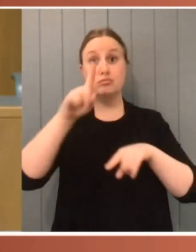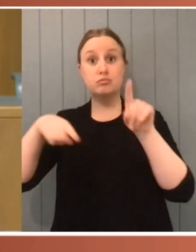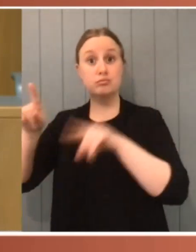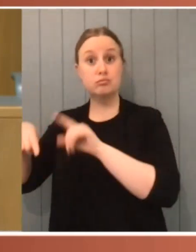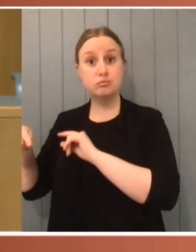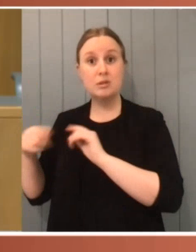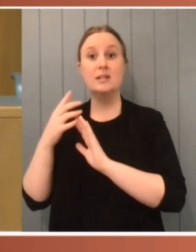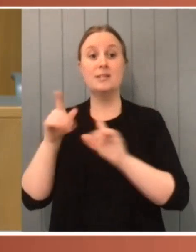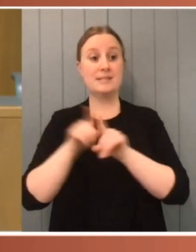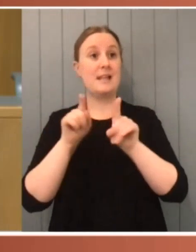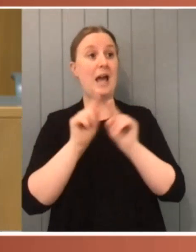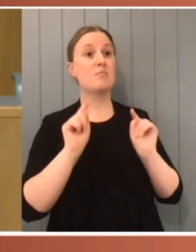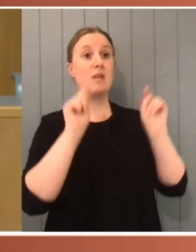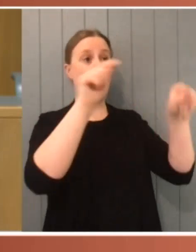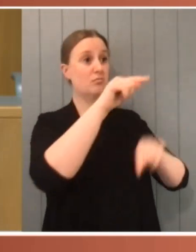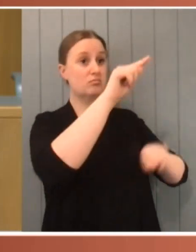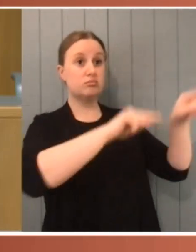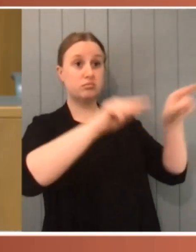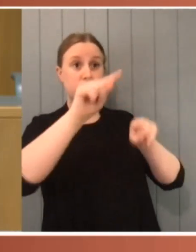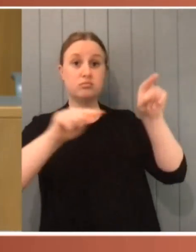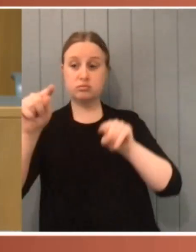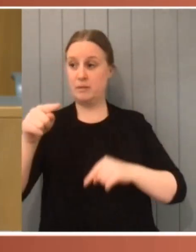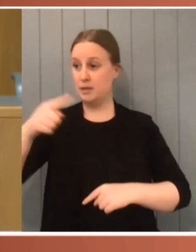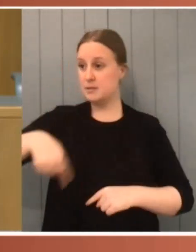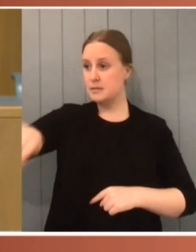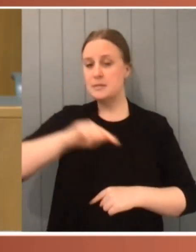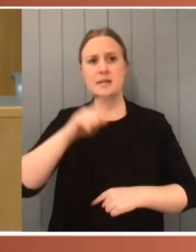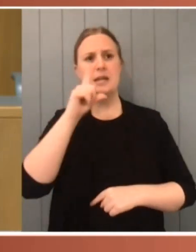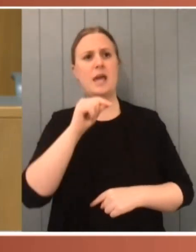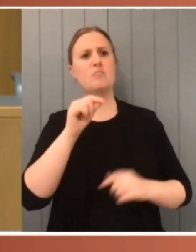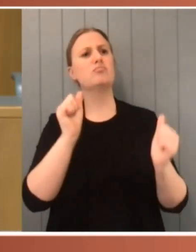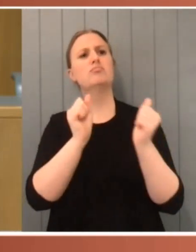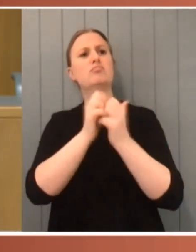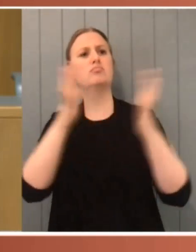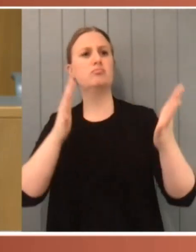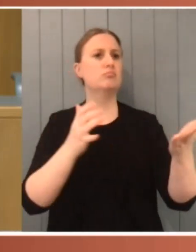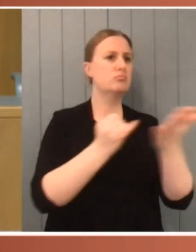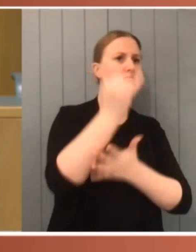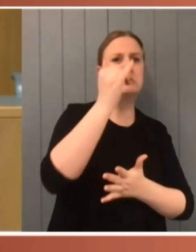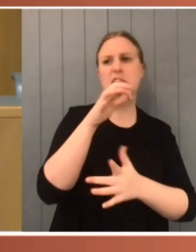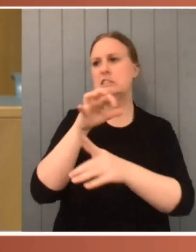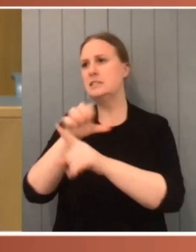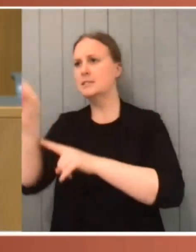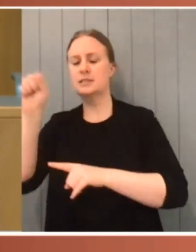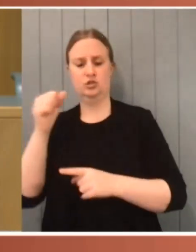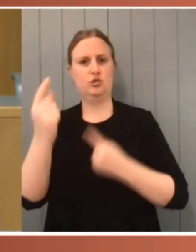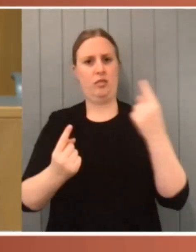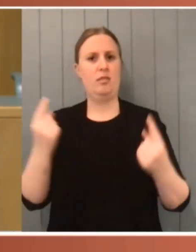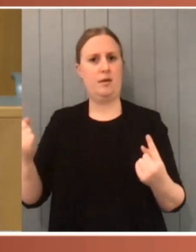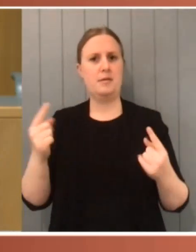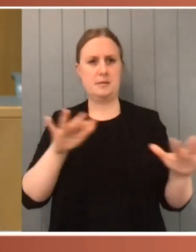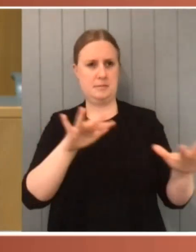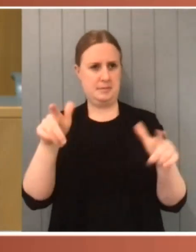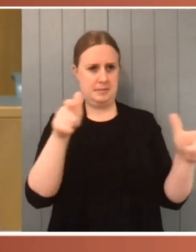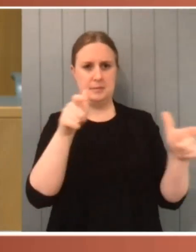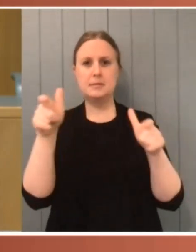representatives contesting government policies based on the interest of these disadvantaged groups. So compulsory voting helps to ensure that there are more MPs